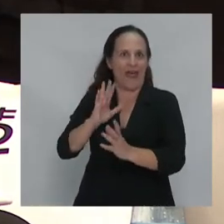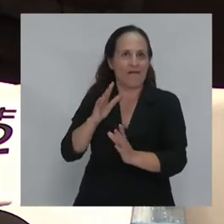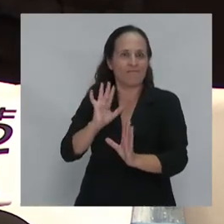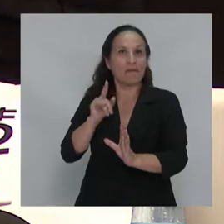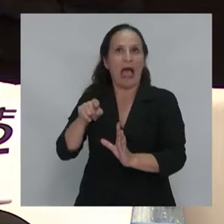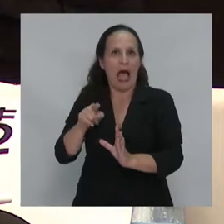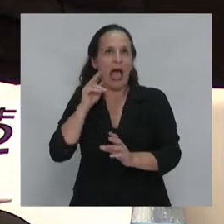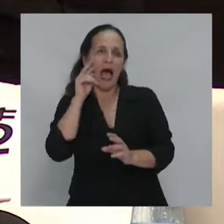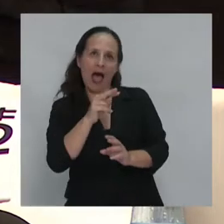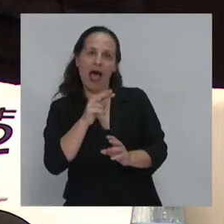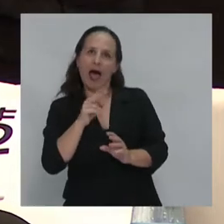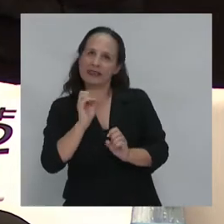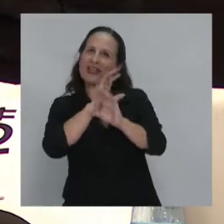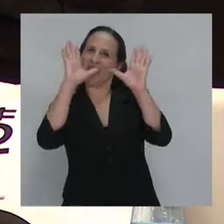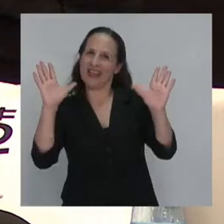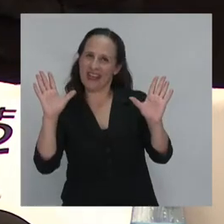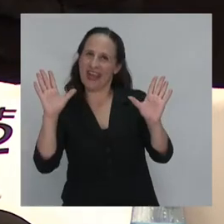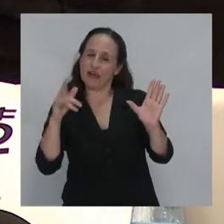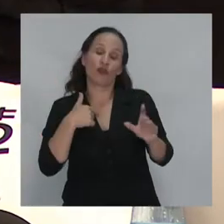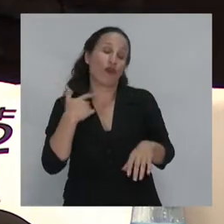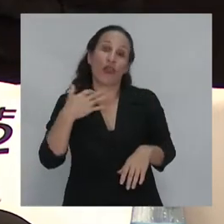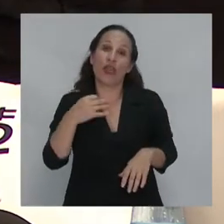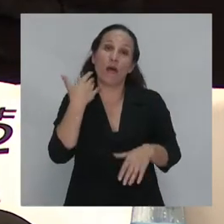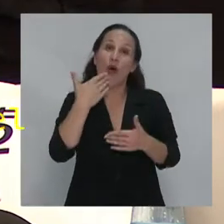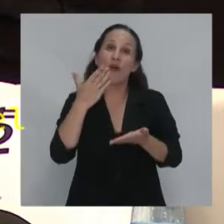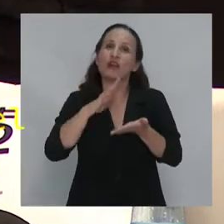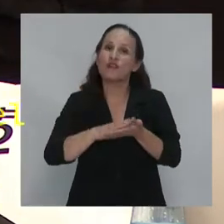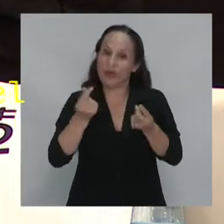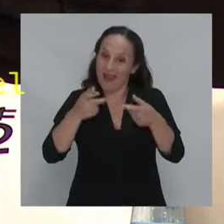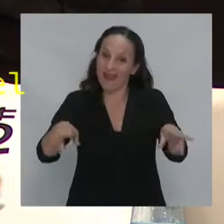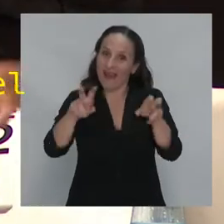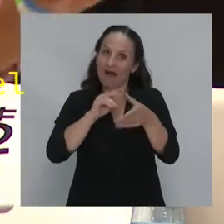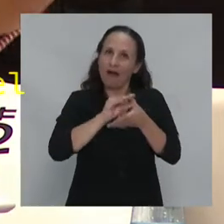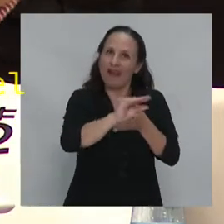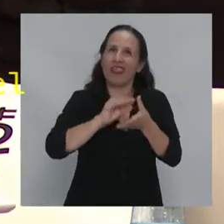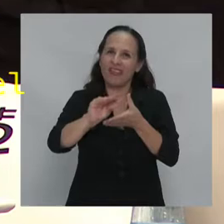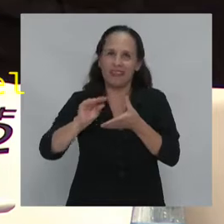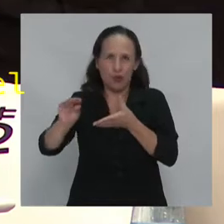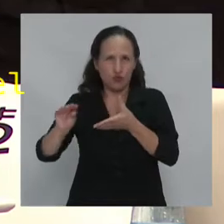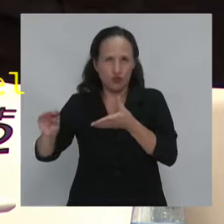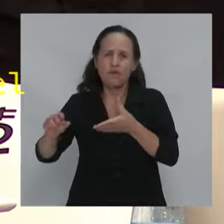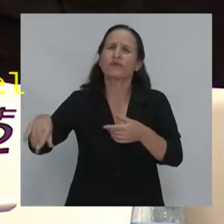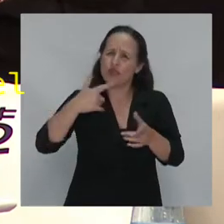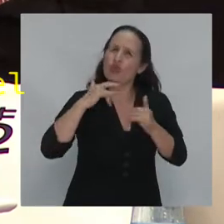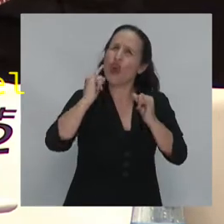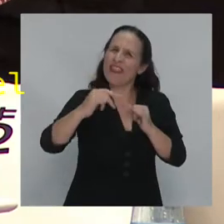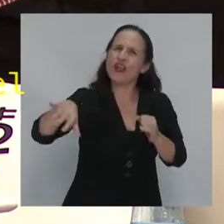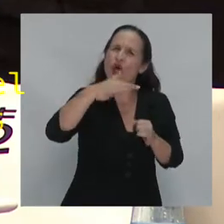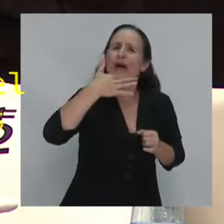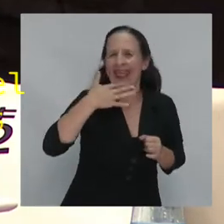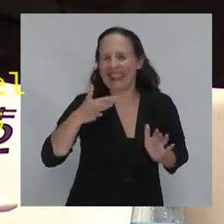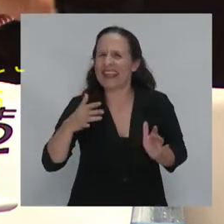distribution means I suppose everybody understands it sort of but if I were to ask everybody in this room to line up